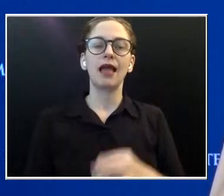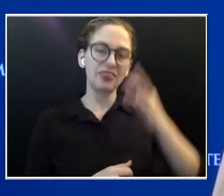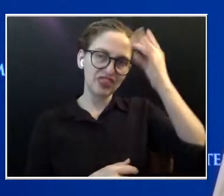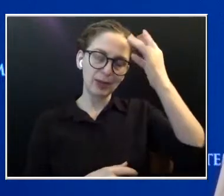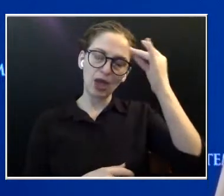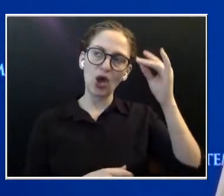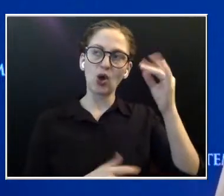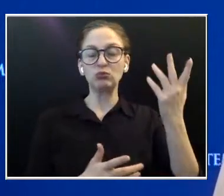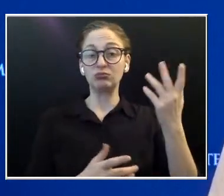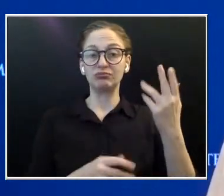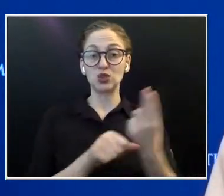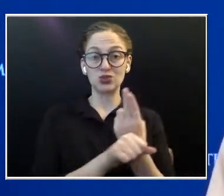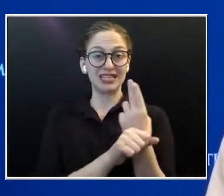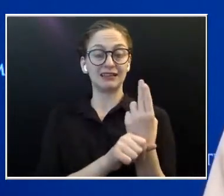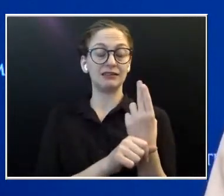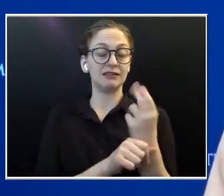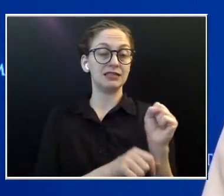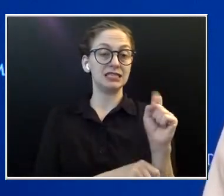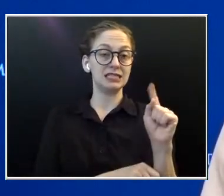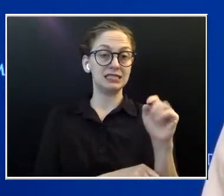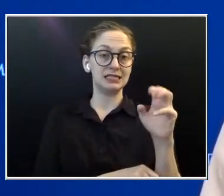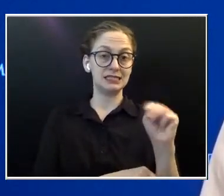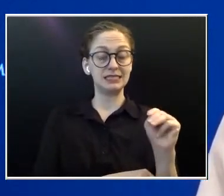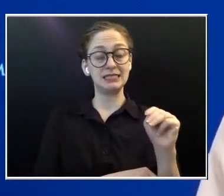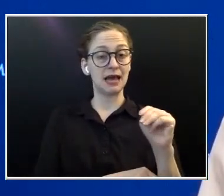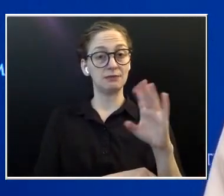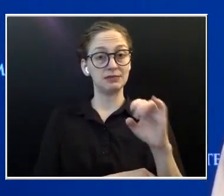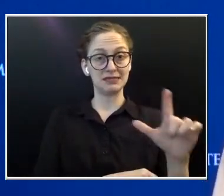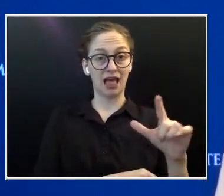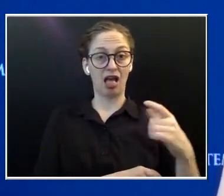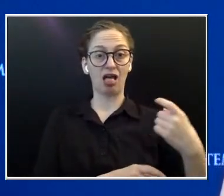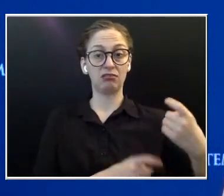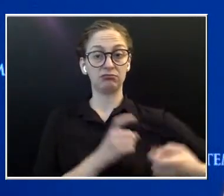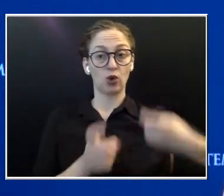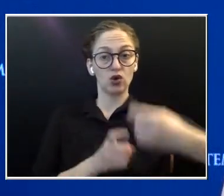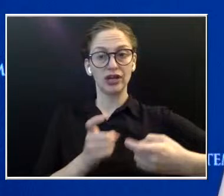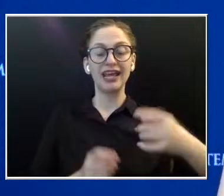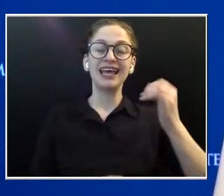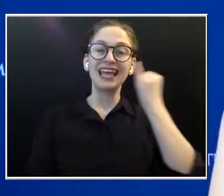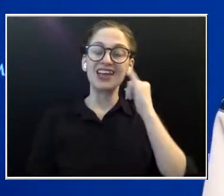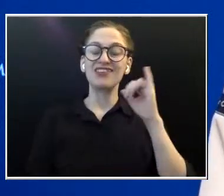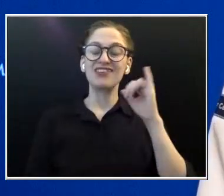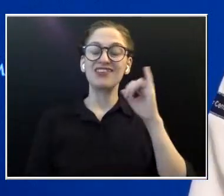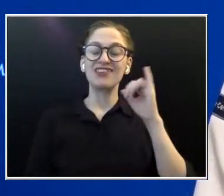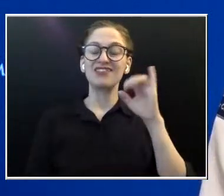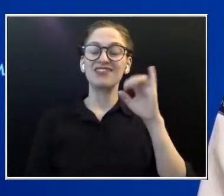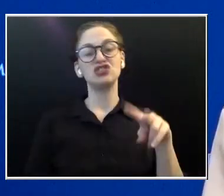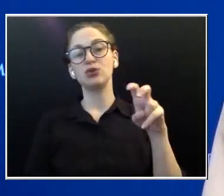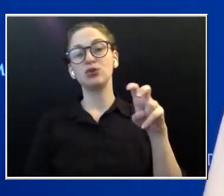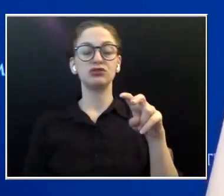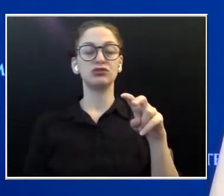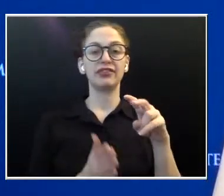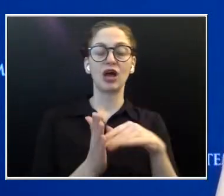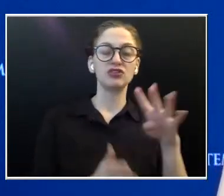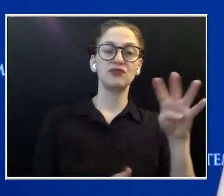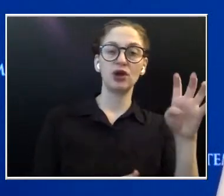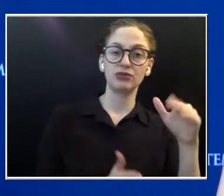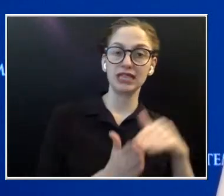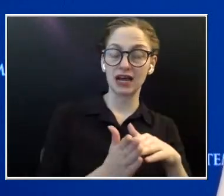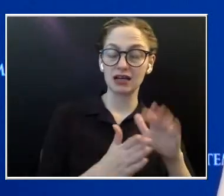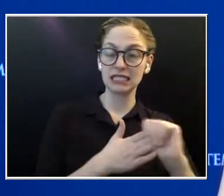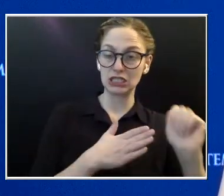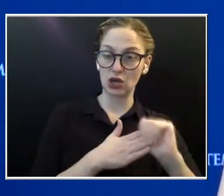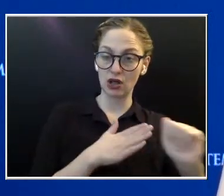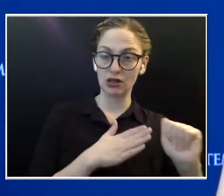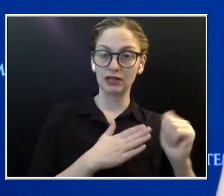to $400,000 and with the same outcomes, which was presented this past weekend, versus gene therapy,